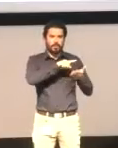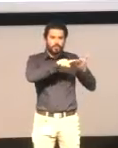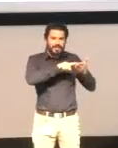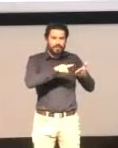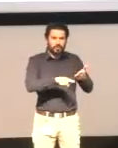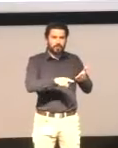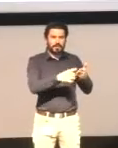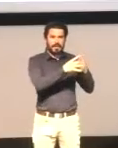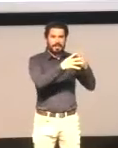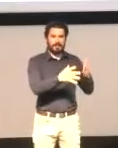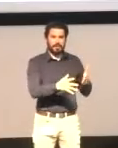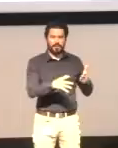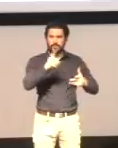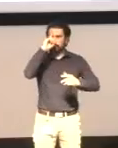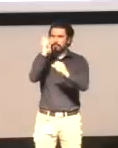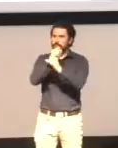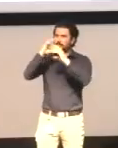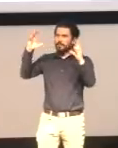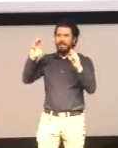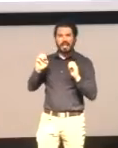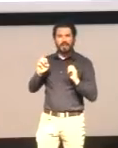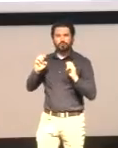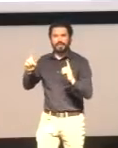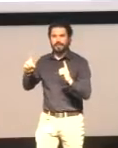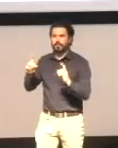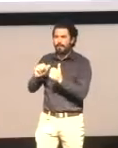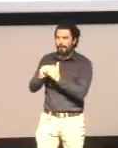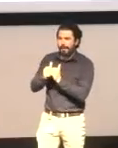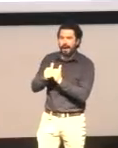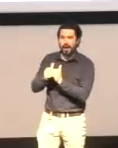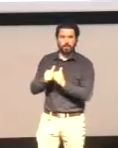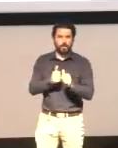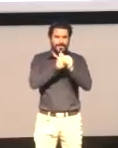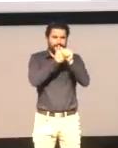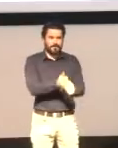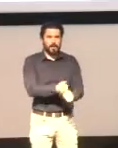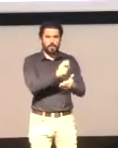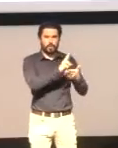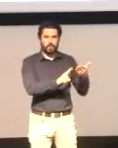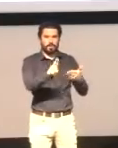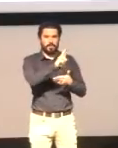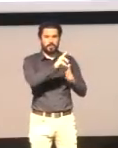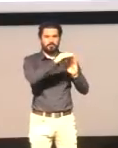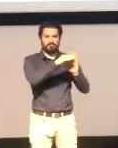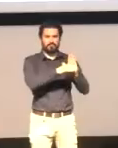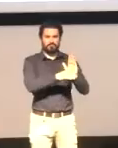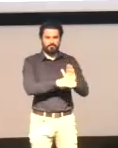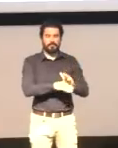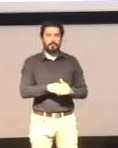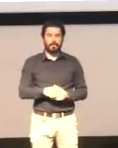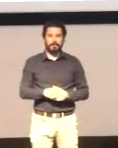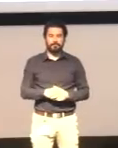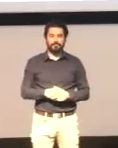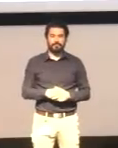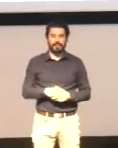envision education for our students in full alignment with campus guidelines. The pandemic affects both our